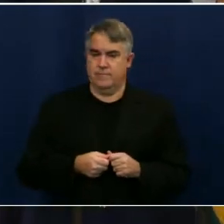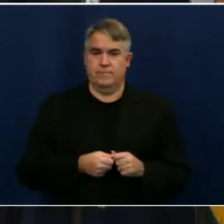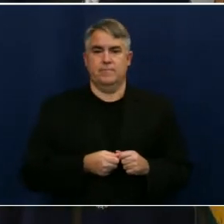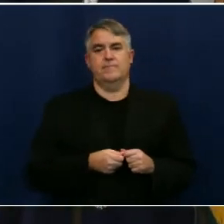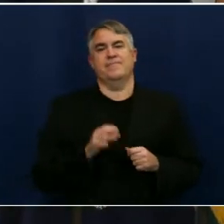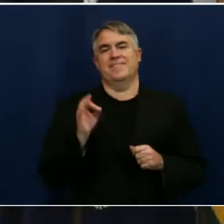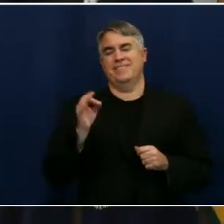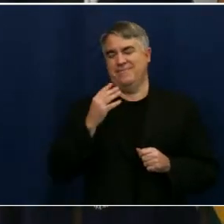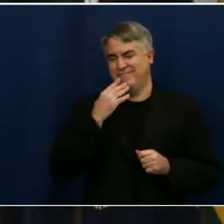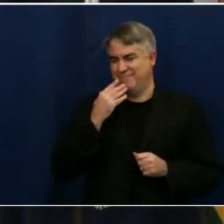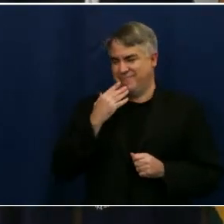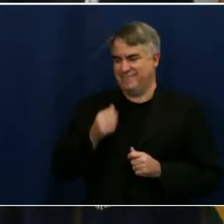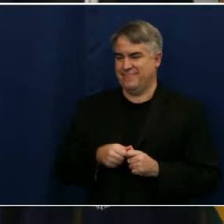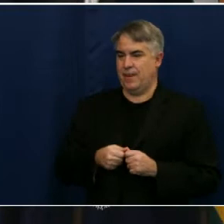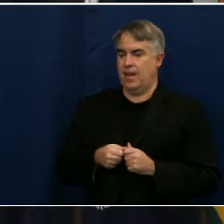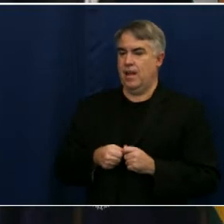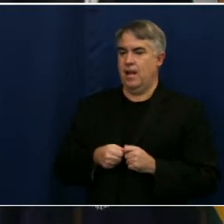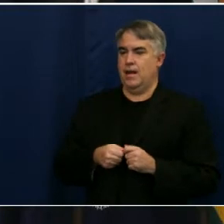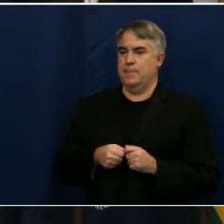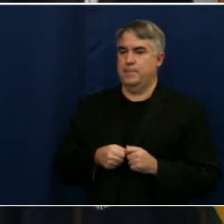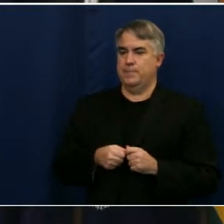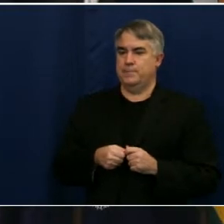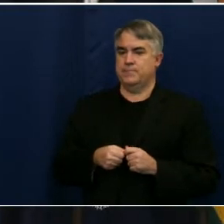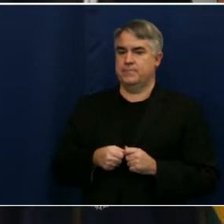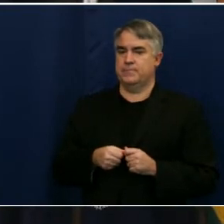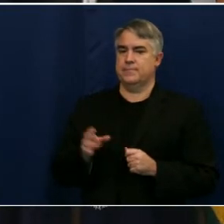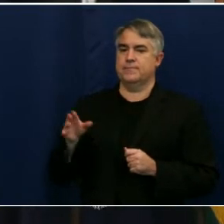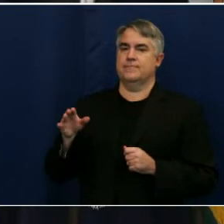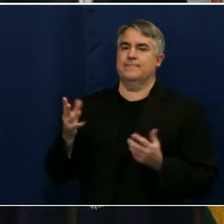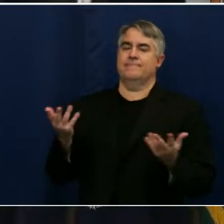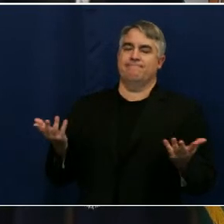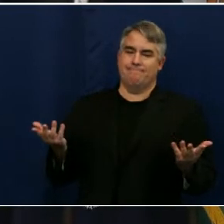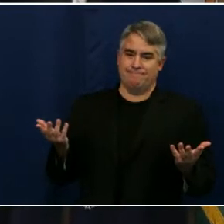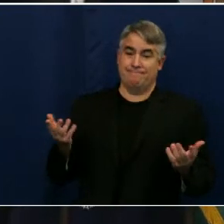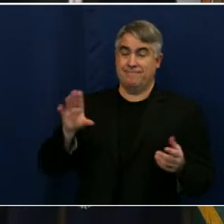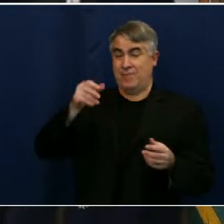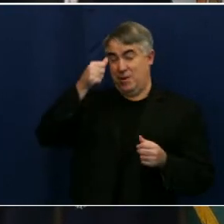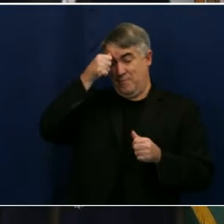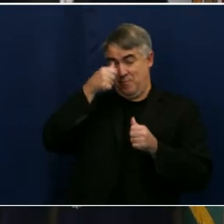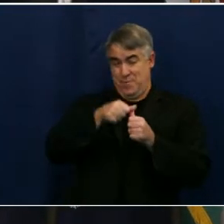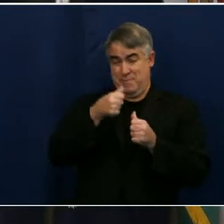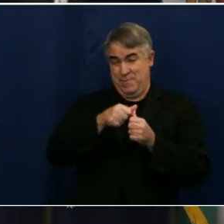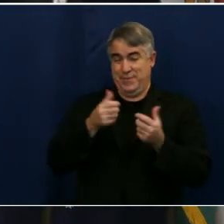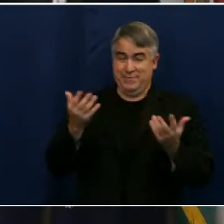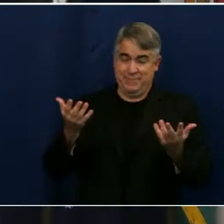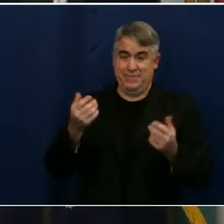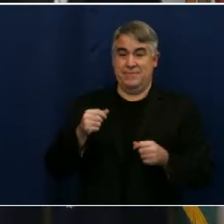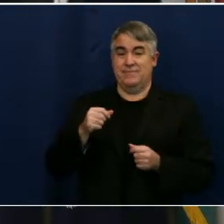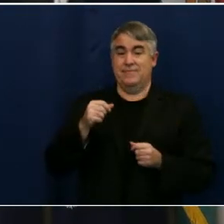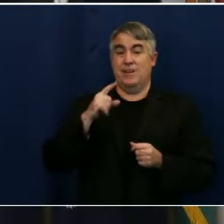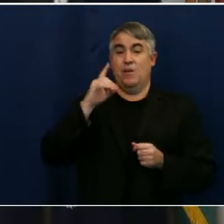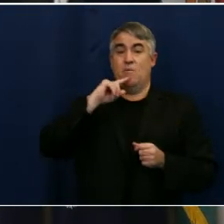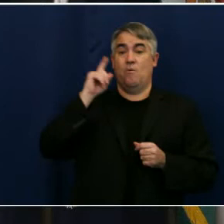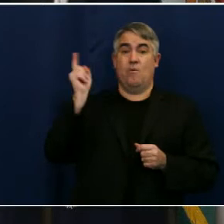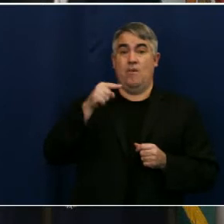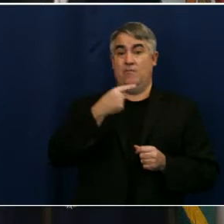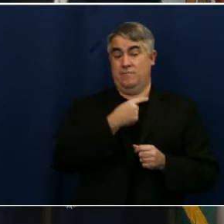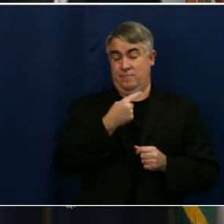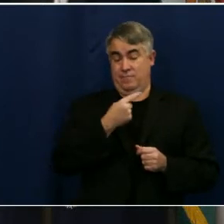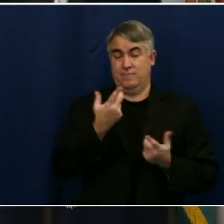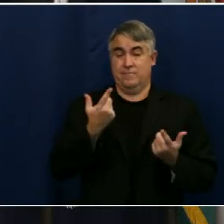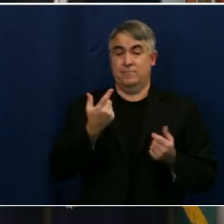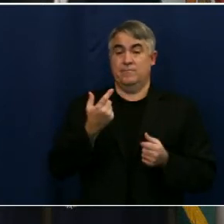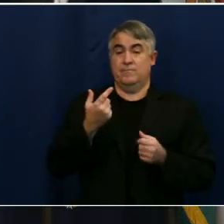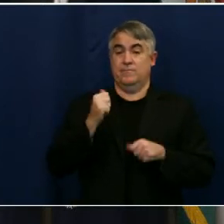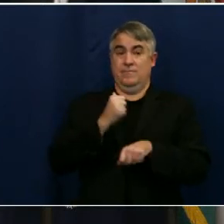Thank you for that question. If everyone remembers, we actually had that particular order in place before the state. And